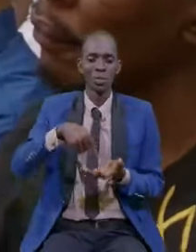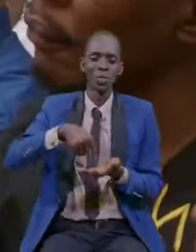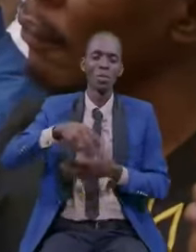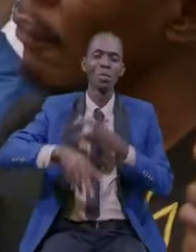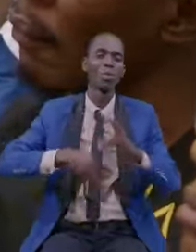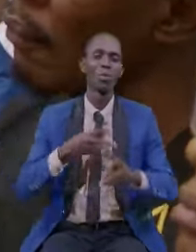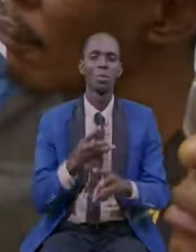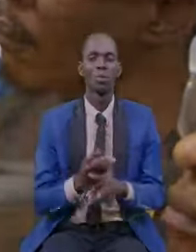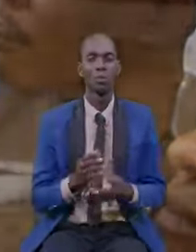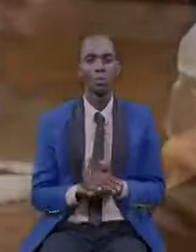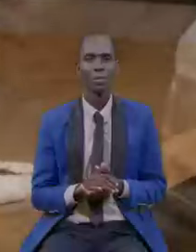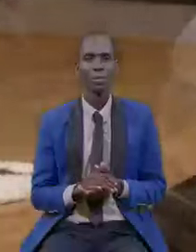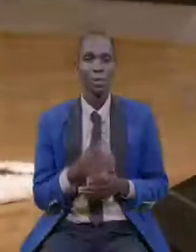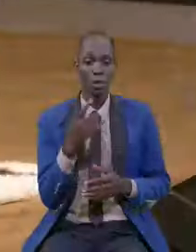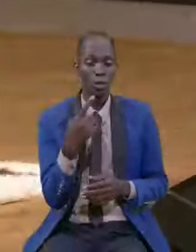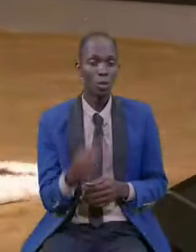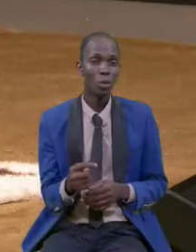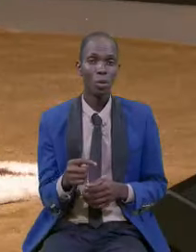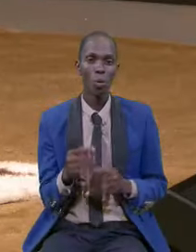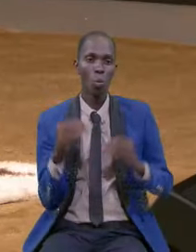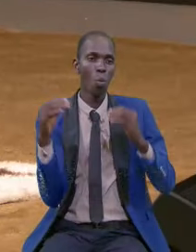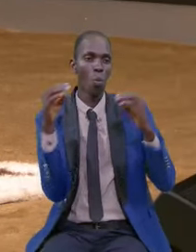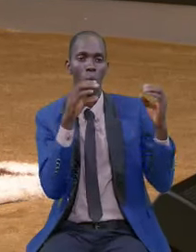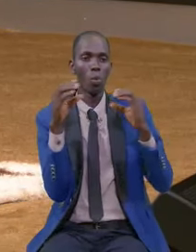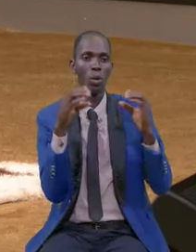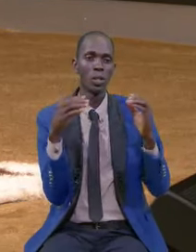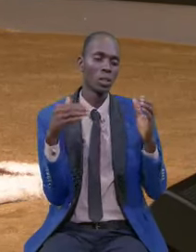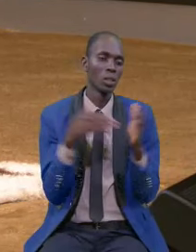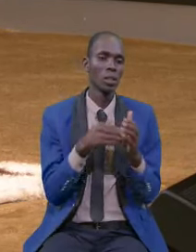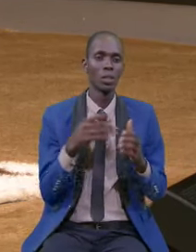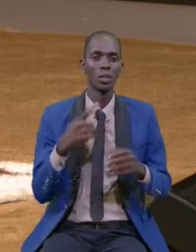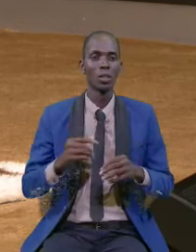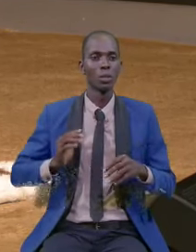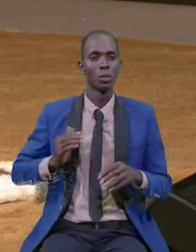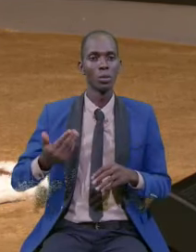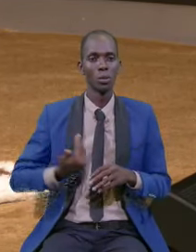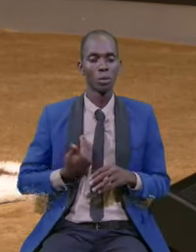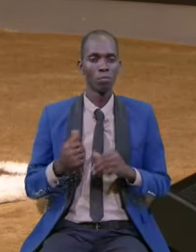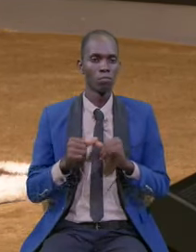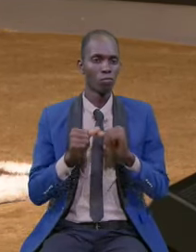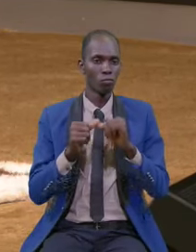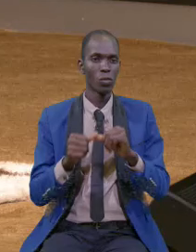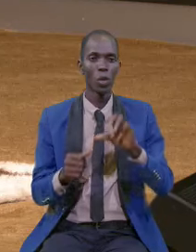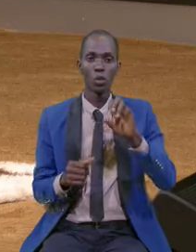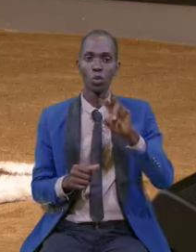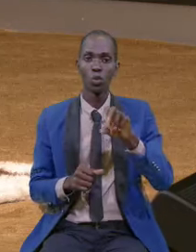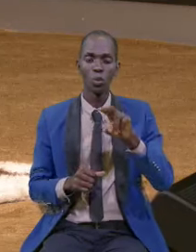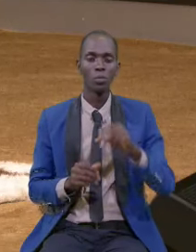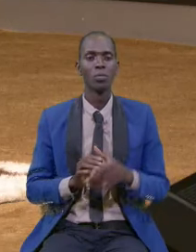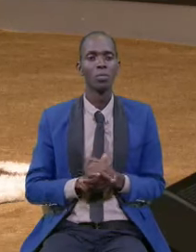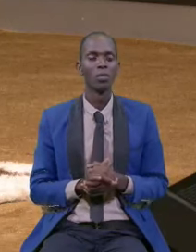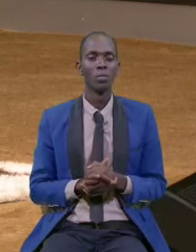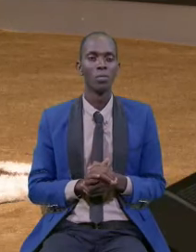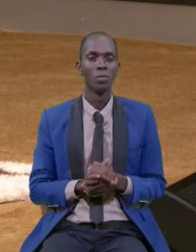war against the soul. But then he tells us in verse 12. In